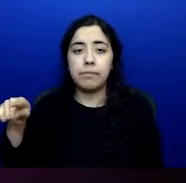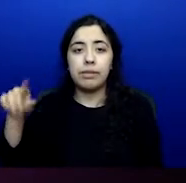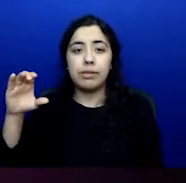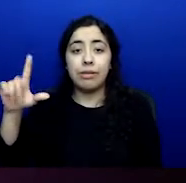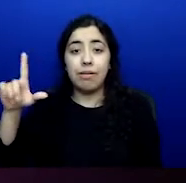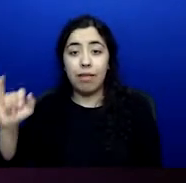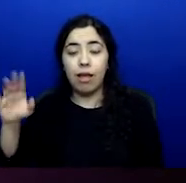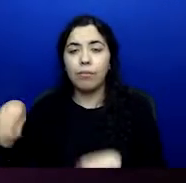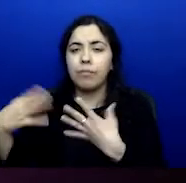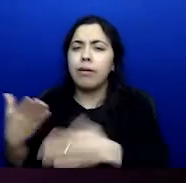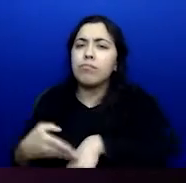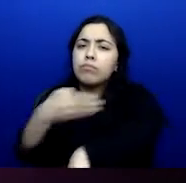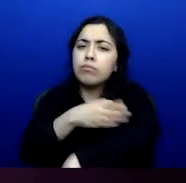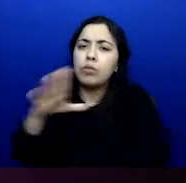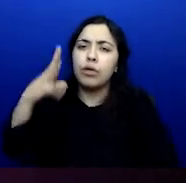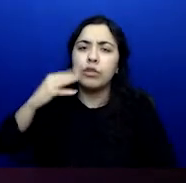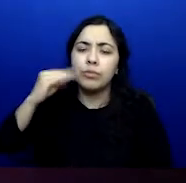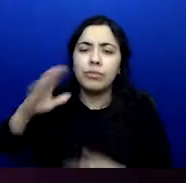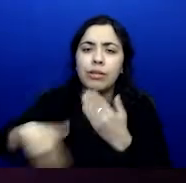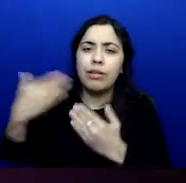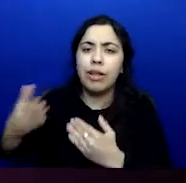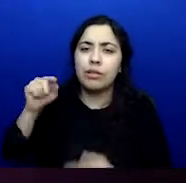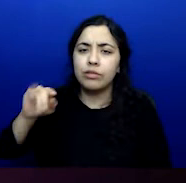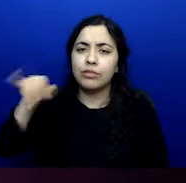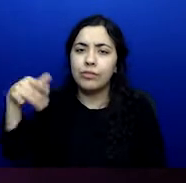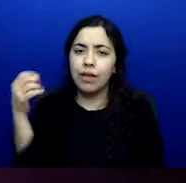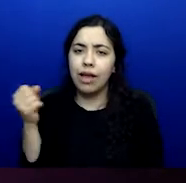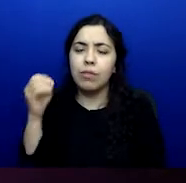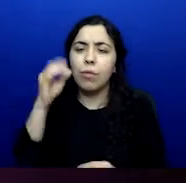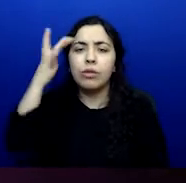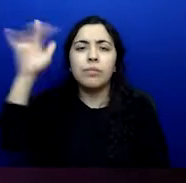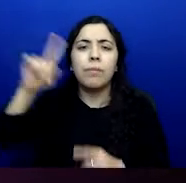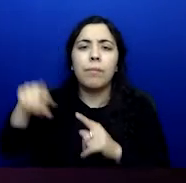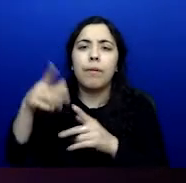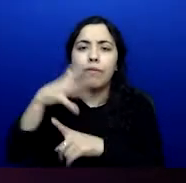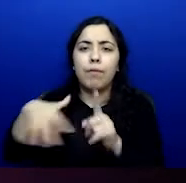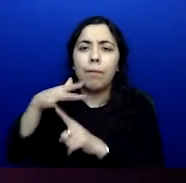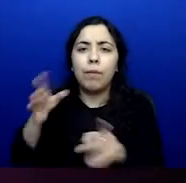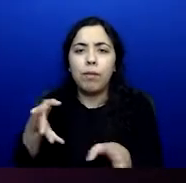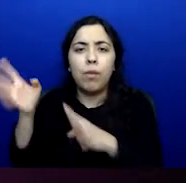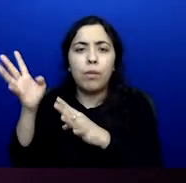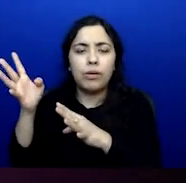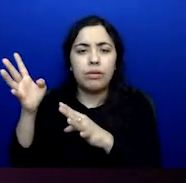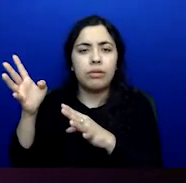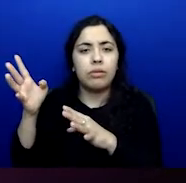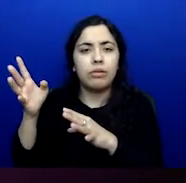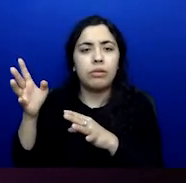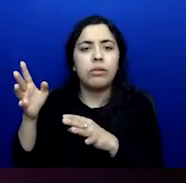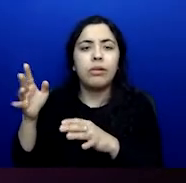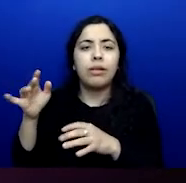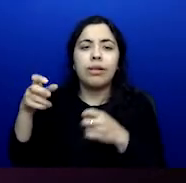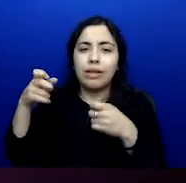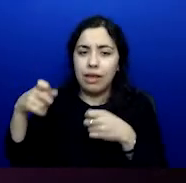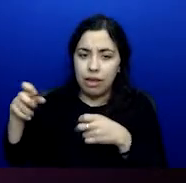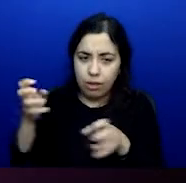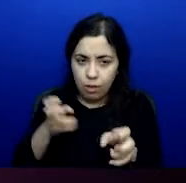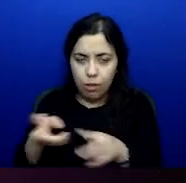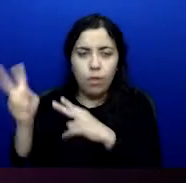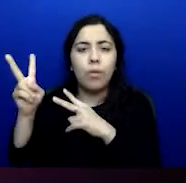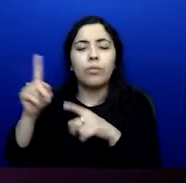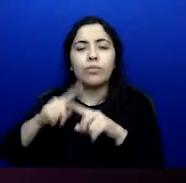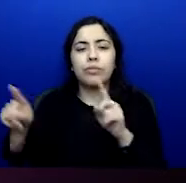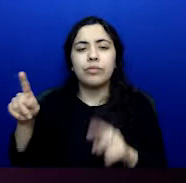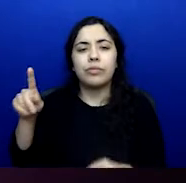for Next.js because it's smarter about environment variable loading and allows you to load different env files